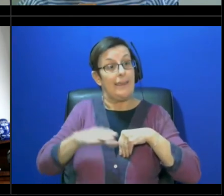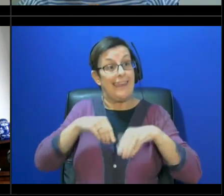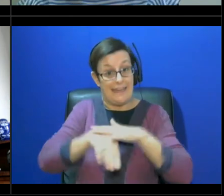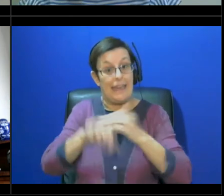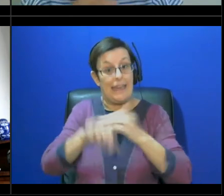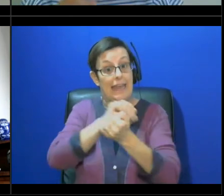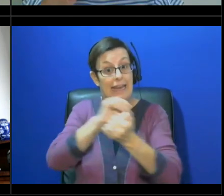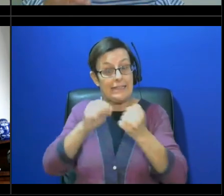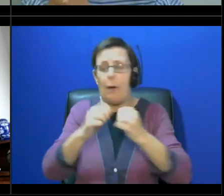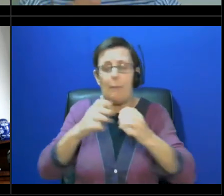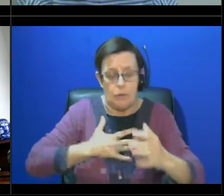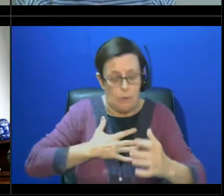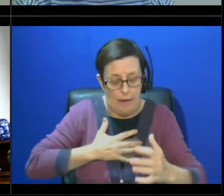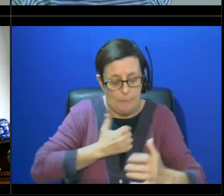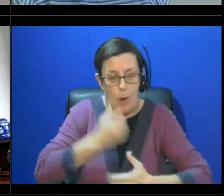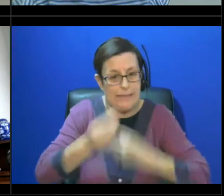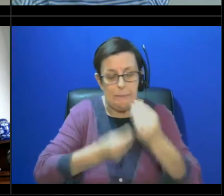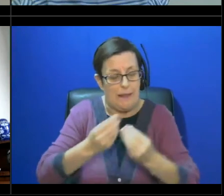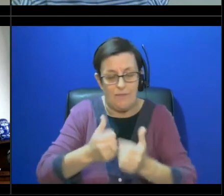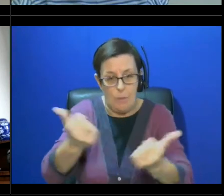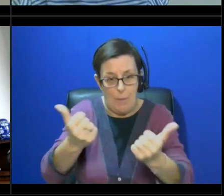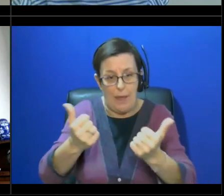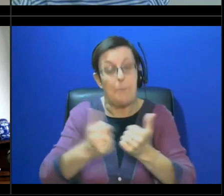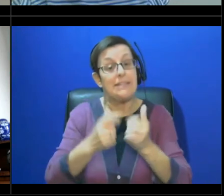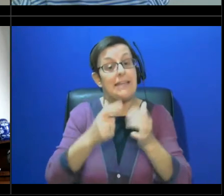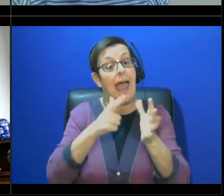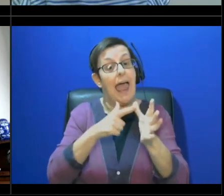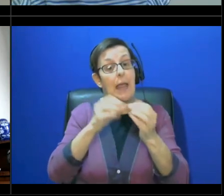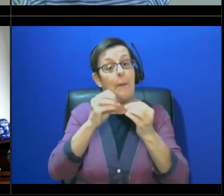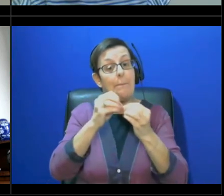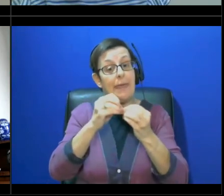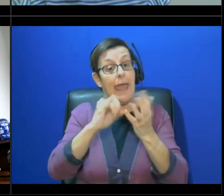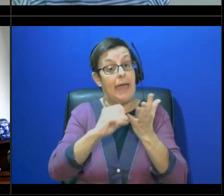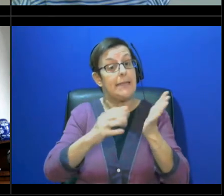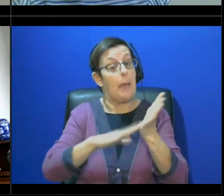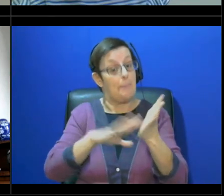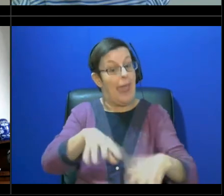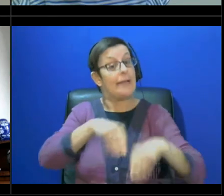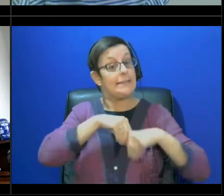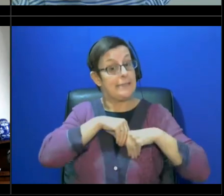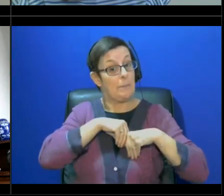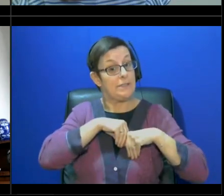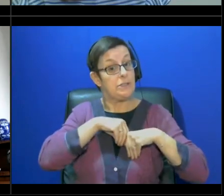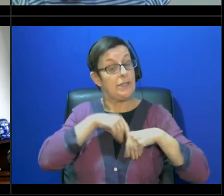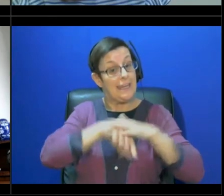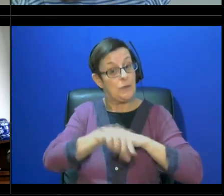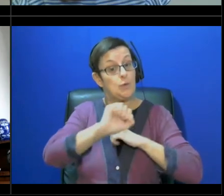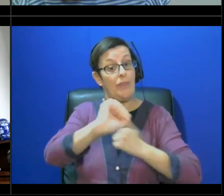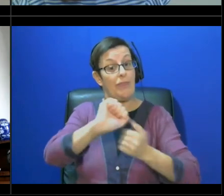I'm not explaining this very well, but ABRSM accepts them on their exams. Right.